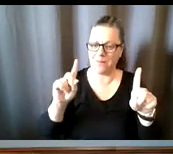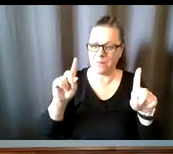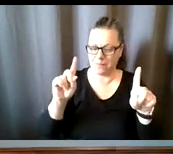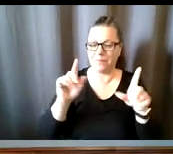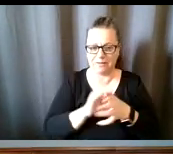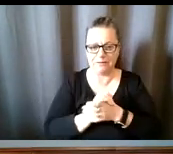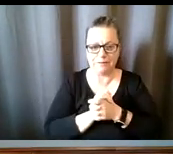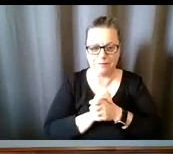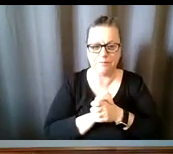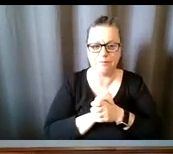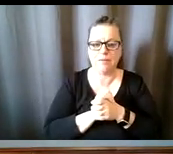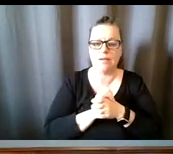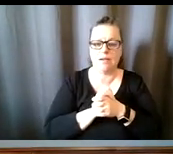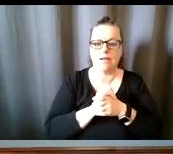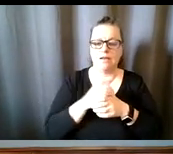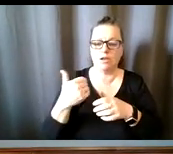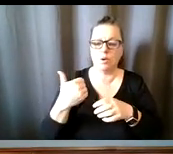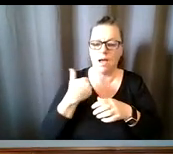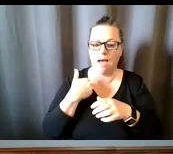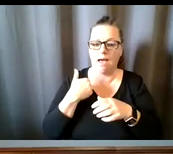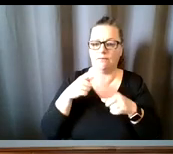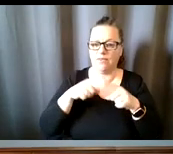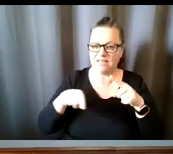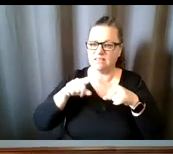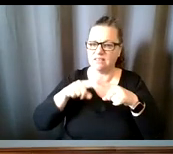hitting the bullseye because you have these iterative cycles.